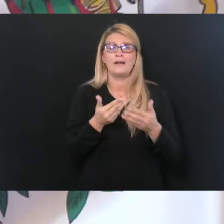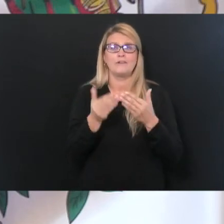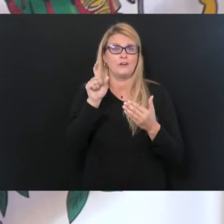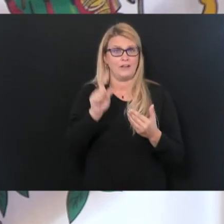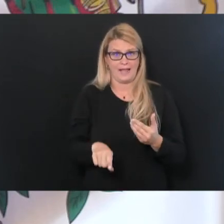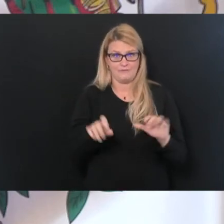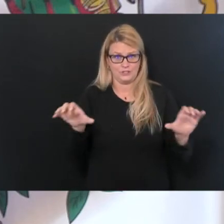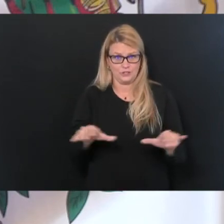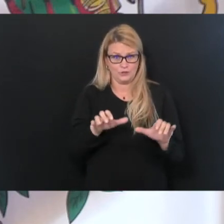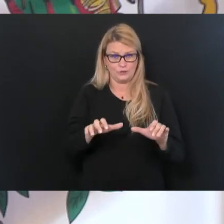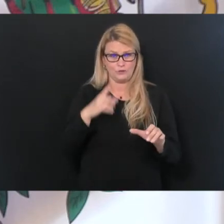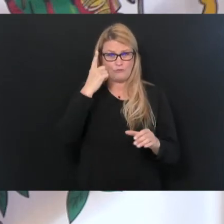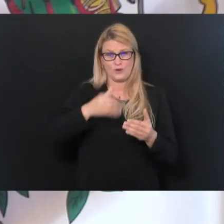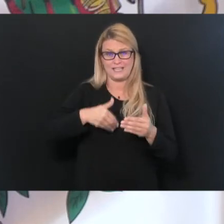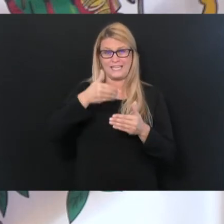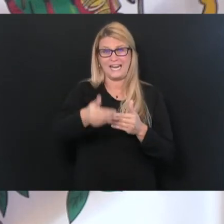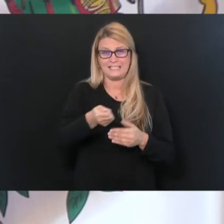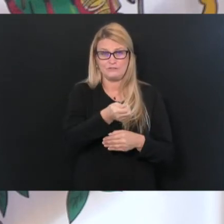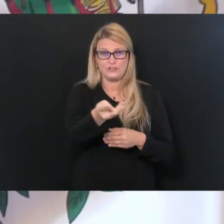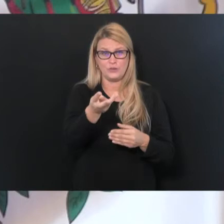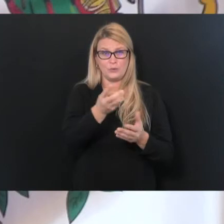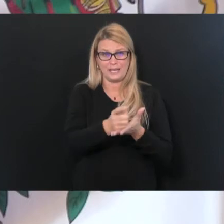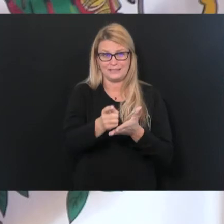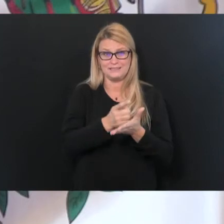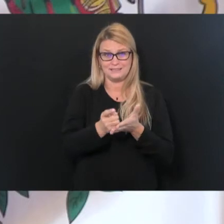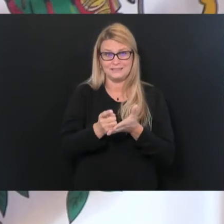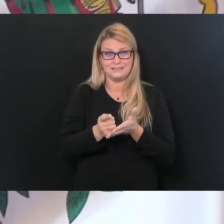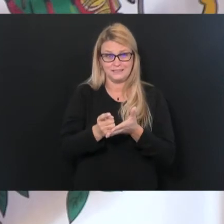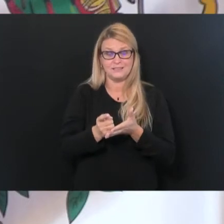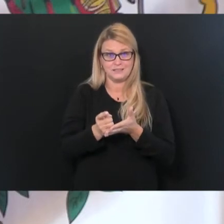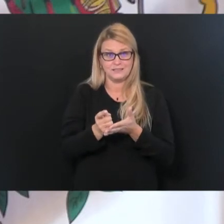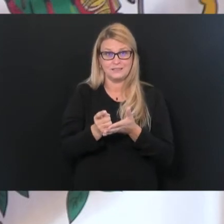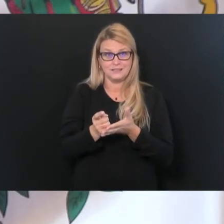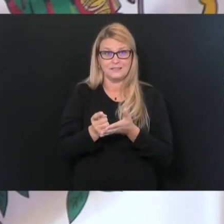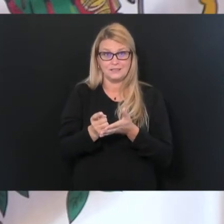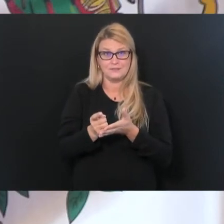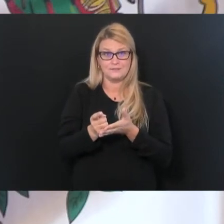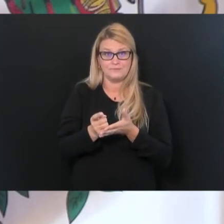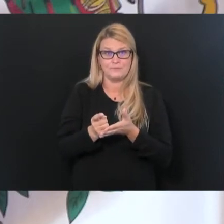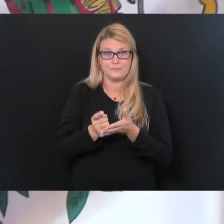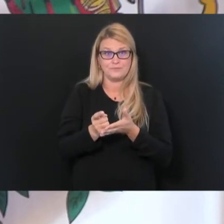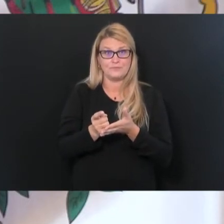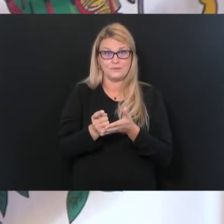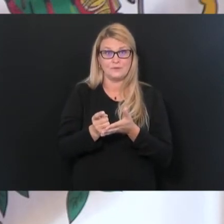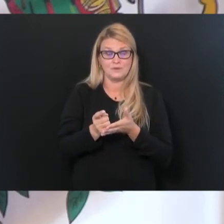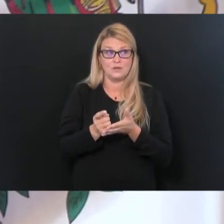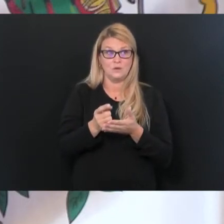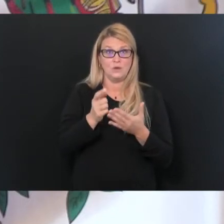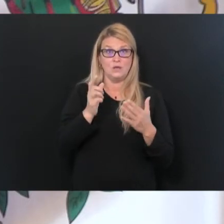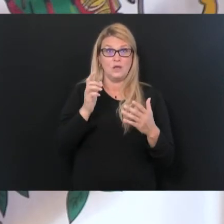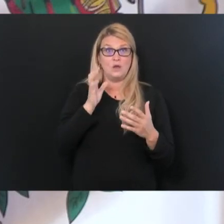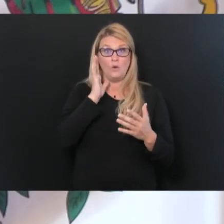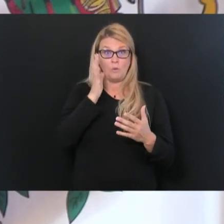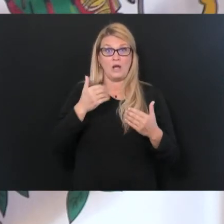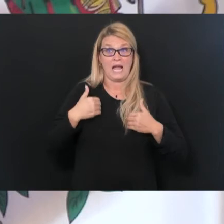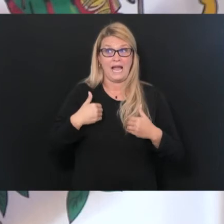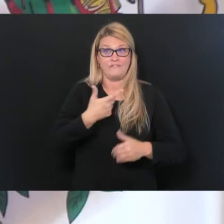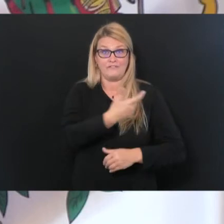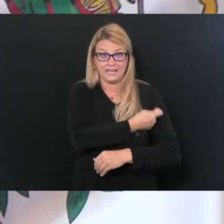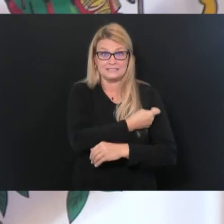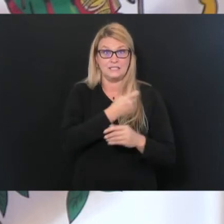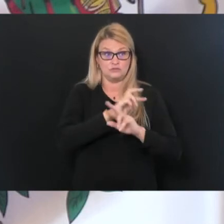the next absolutely few weeks. We'll absolutely get you vaccinated. If you